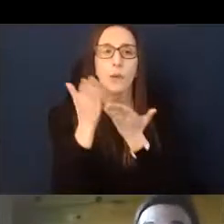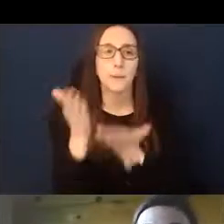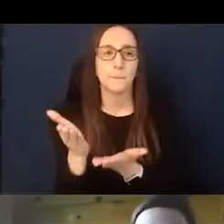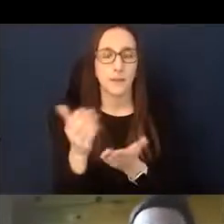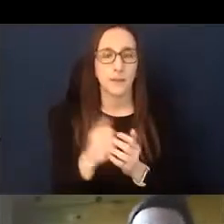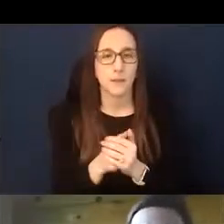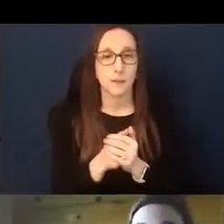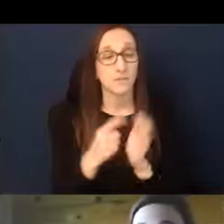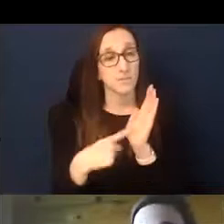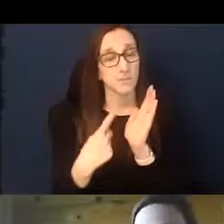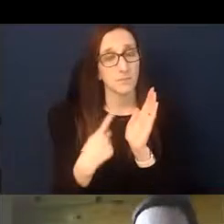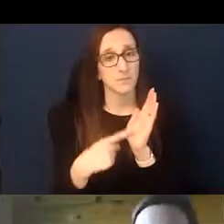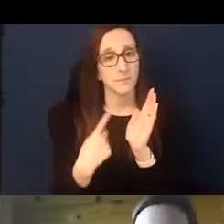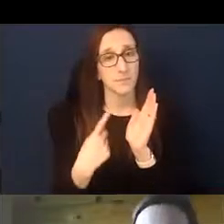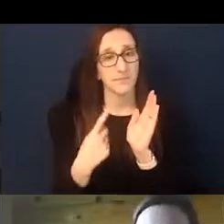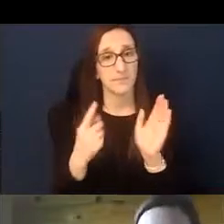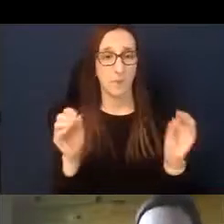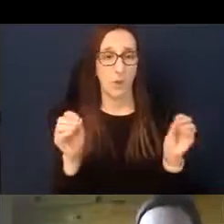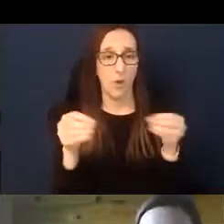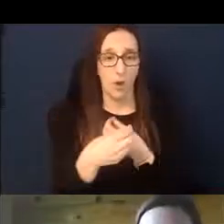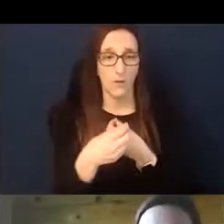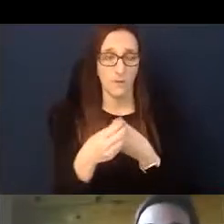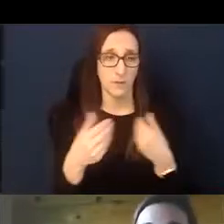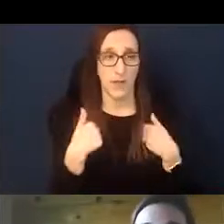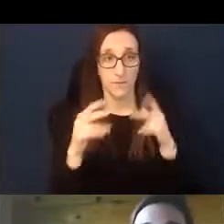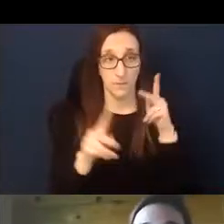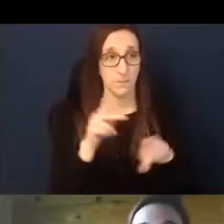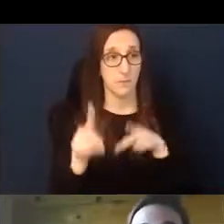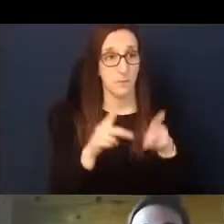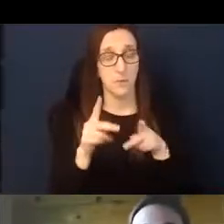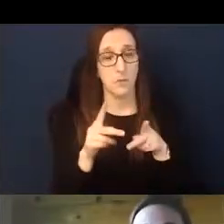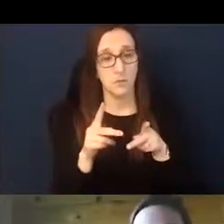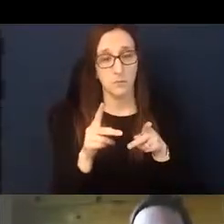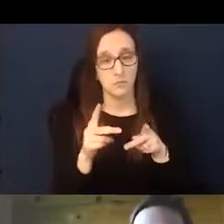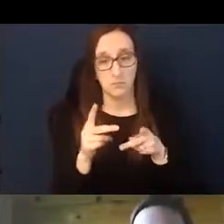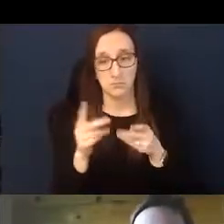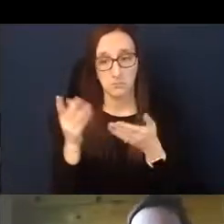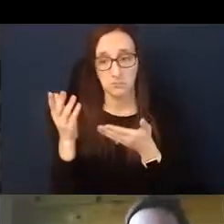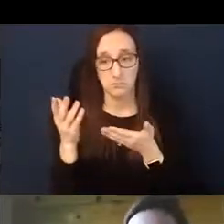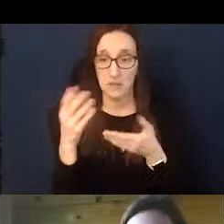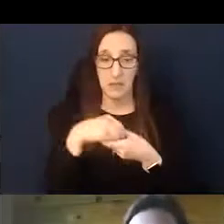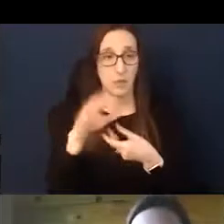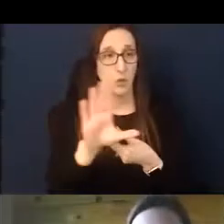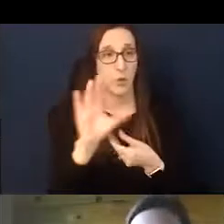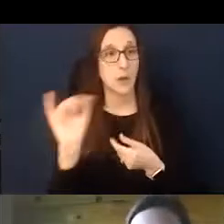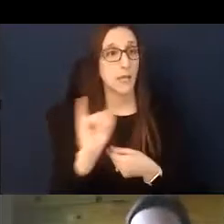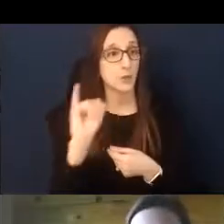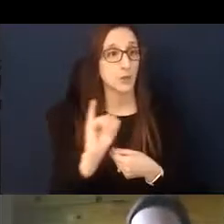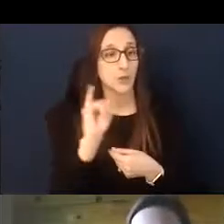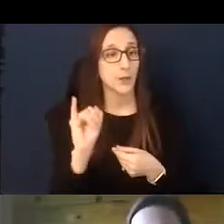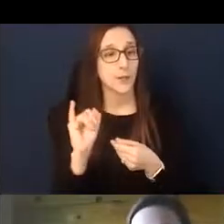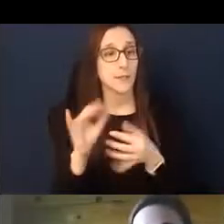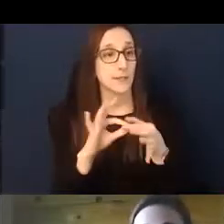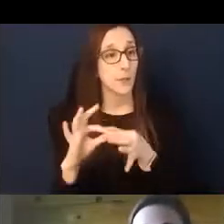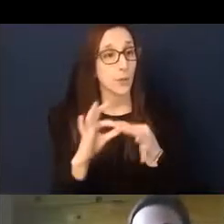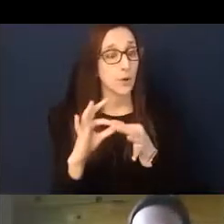Sometimes offices have people who they bring, and sometimes within your network, depending on your insurance and all that,